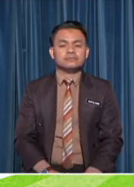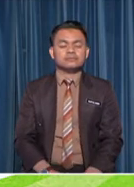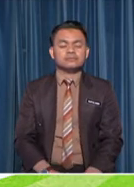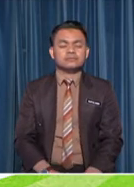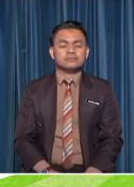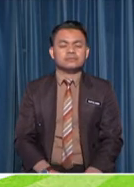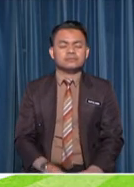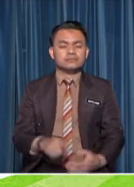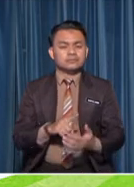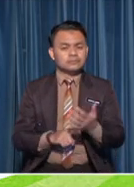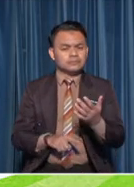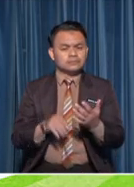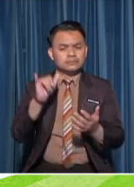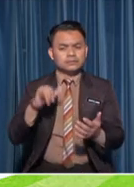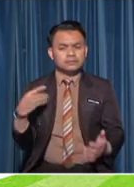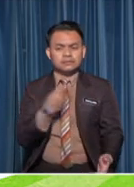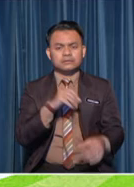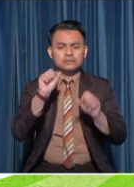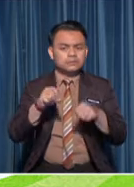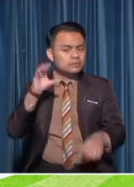What can we hear?